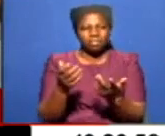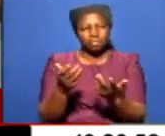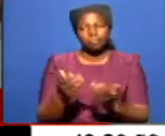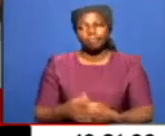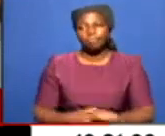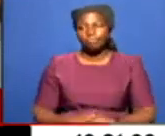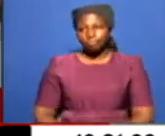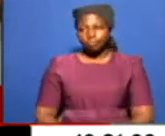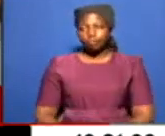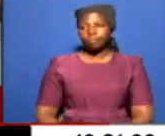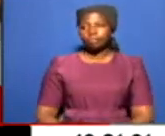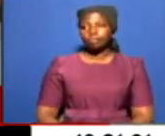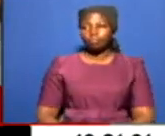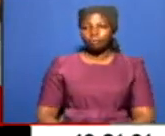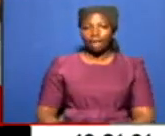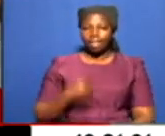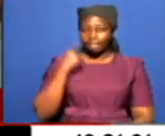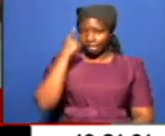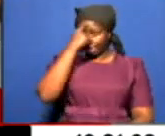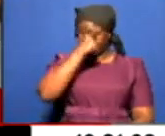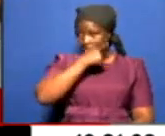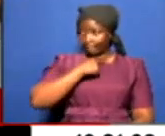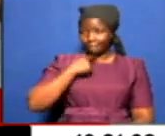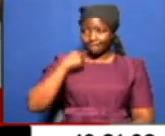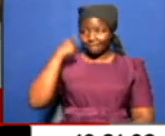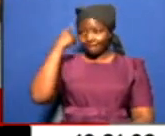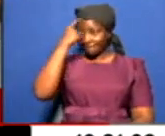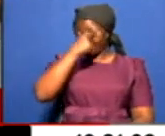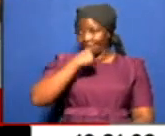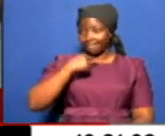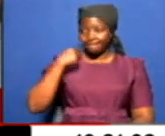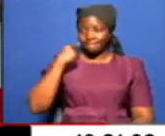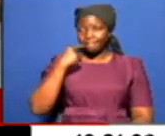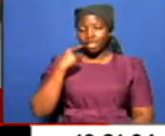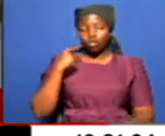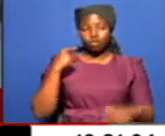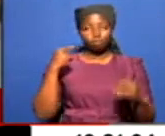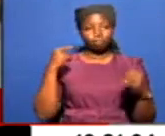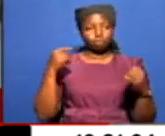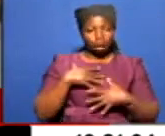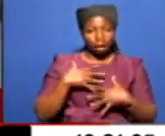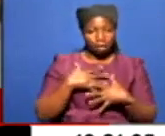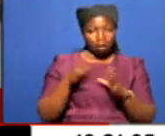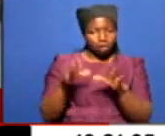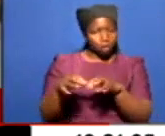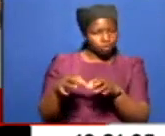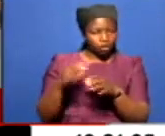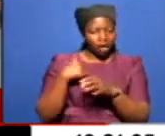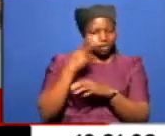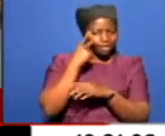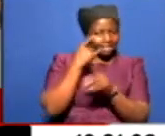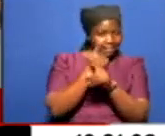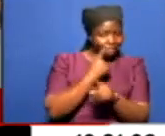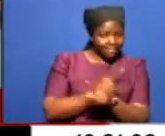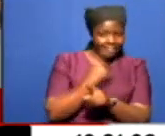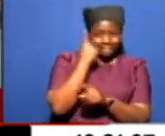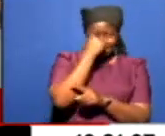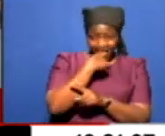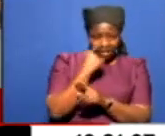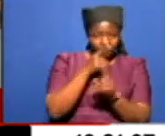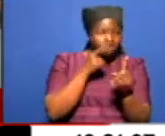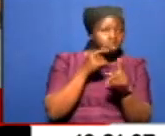The face of terrorism, we are seeing terrorists from Busia, from Mumias, mm-hmm. from Kakamega, you see?